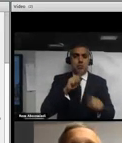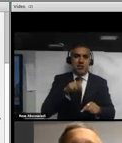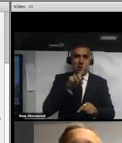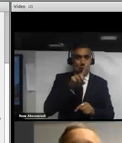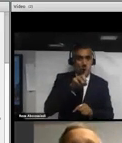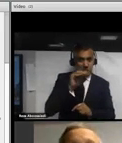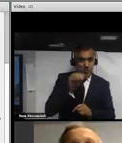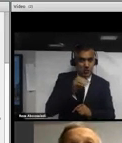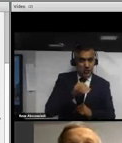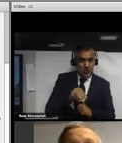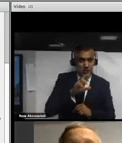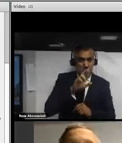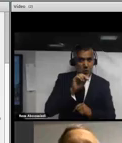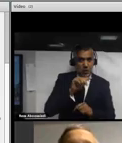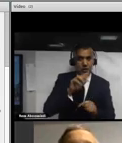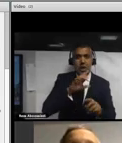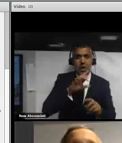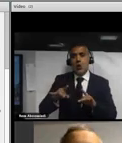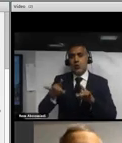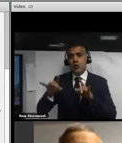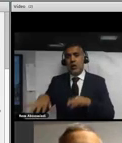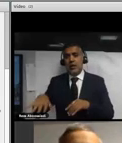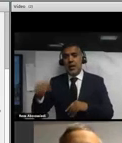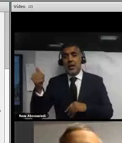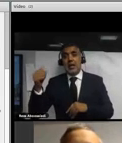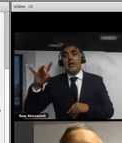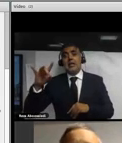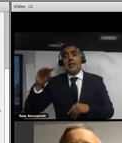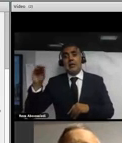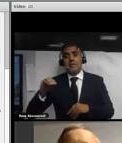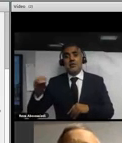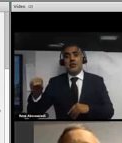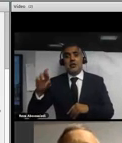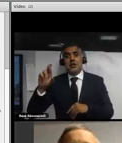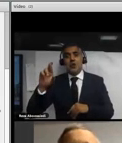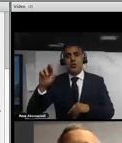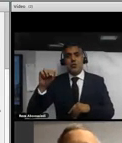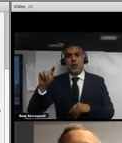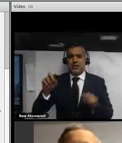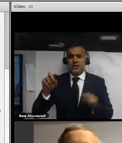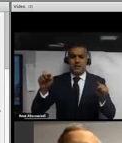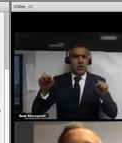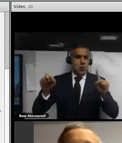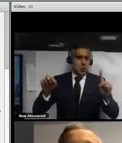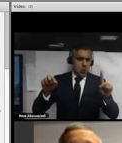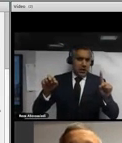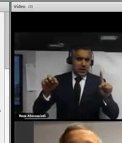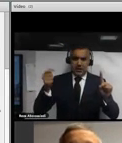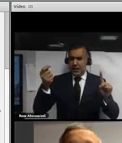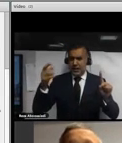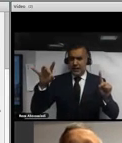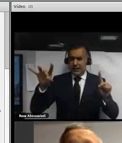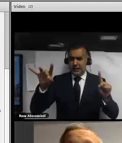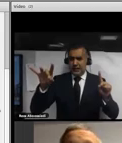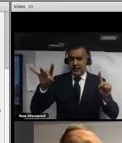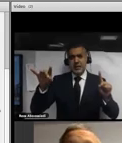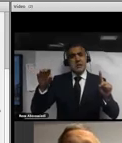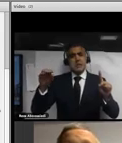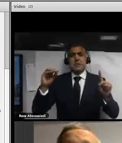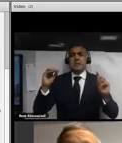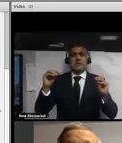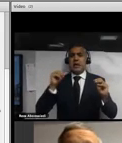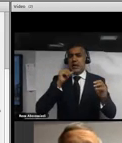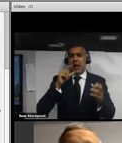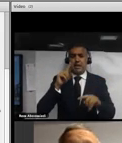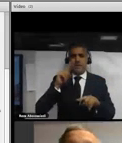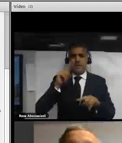of disability, and Australia about an 18% rate. And nobody believes that the difference between disability rates in a